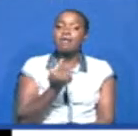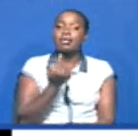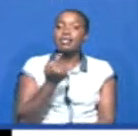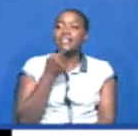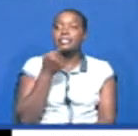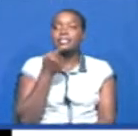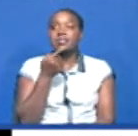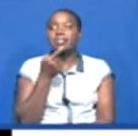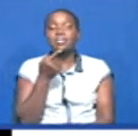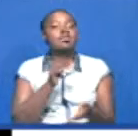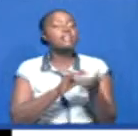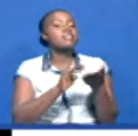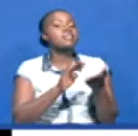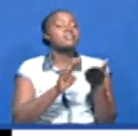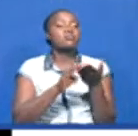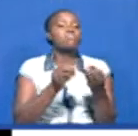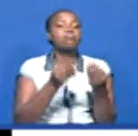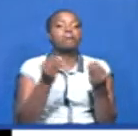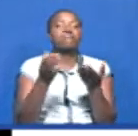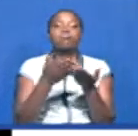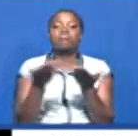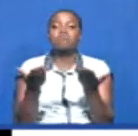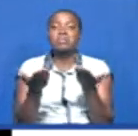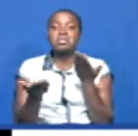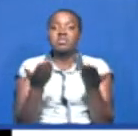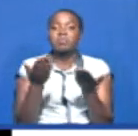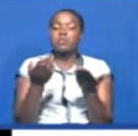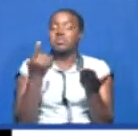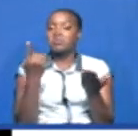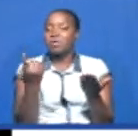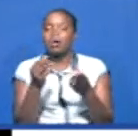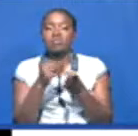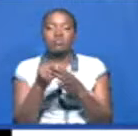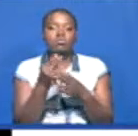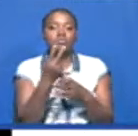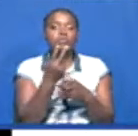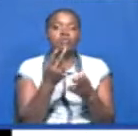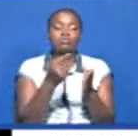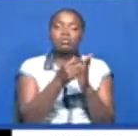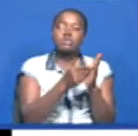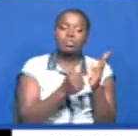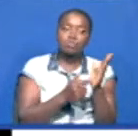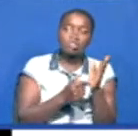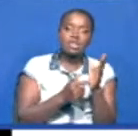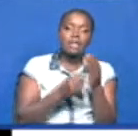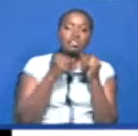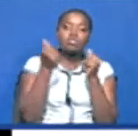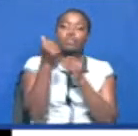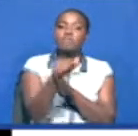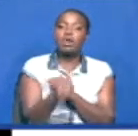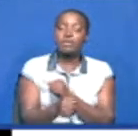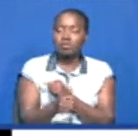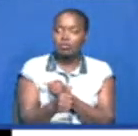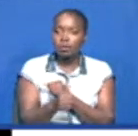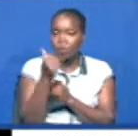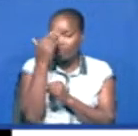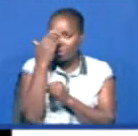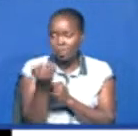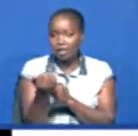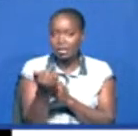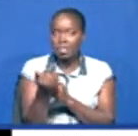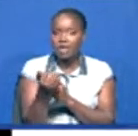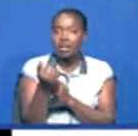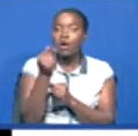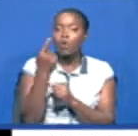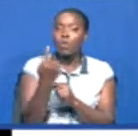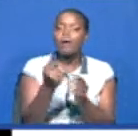giving excuses that probably one or two issues have not been addressed because one agency